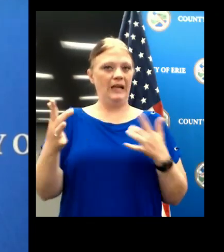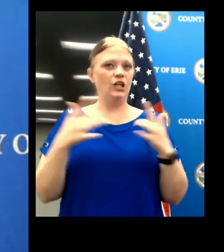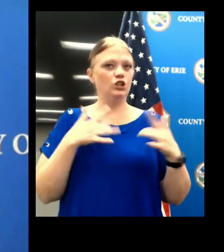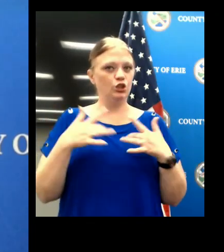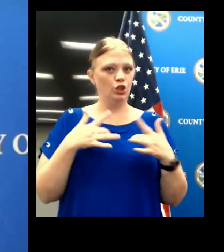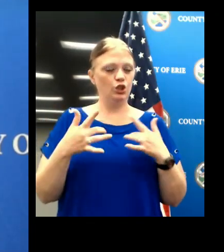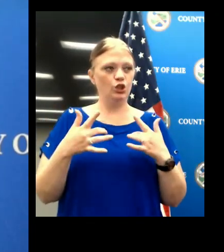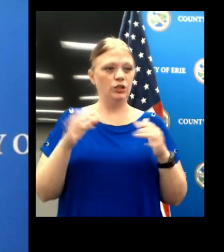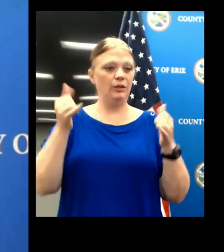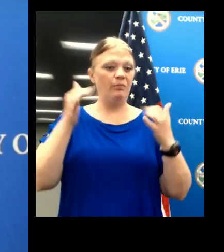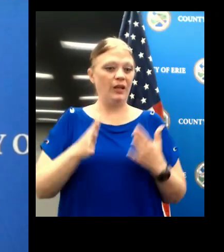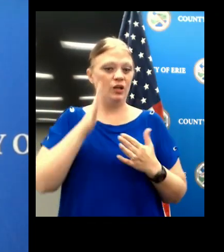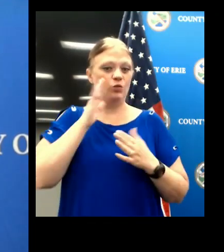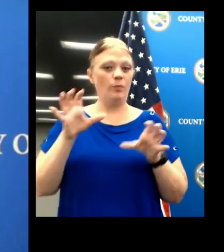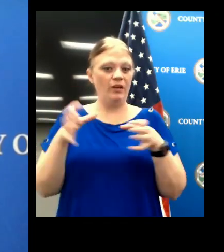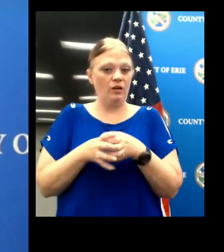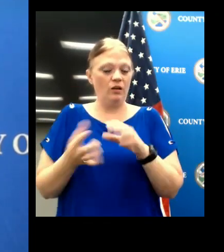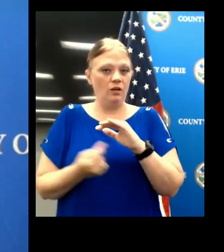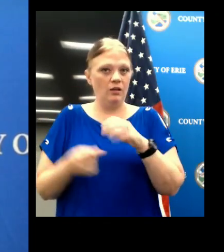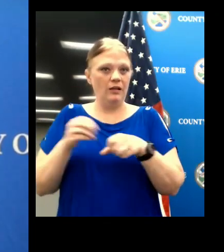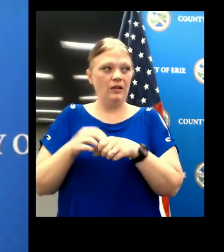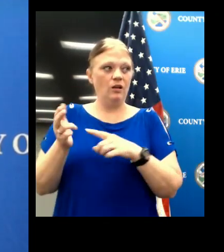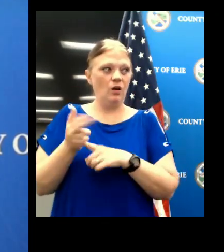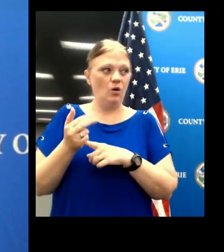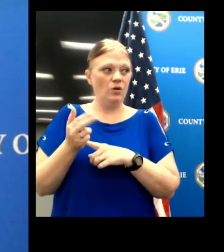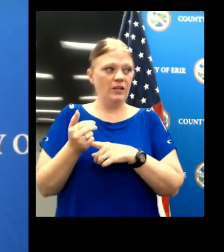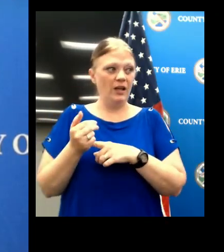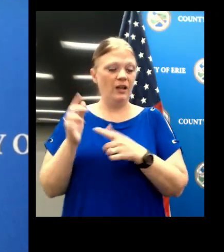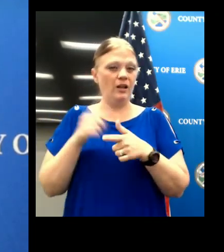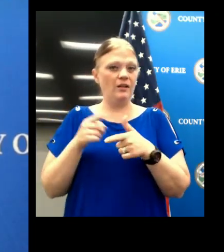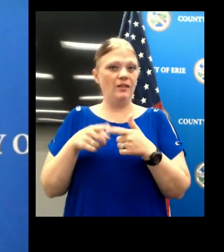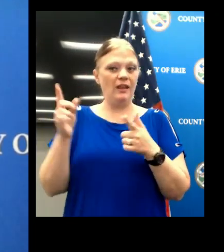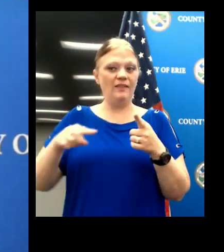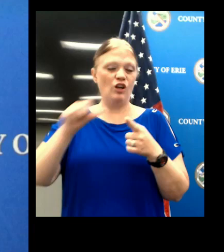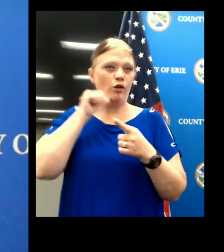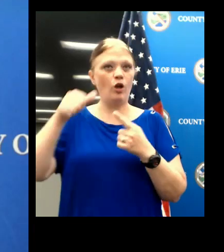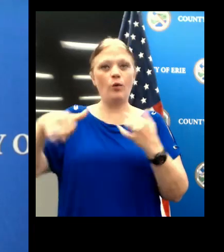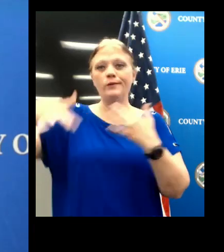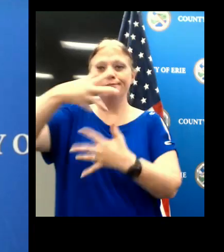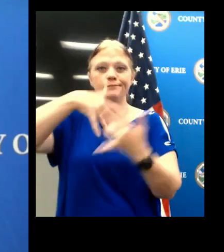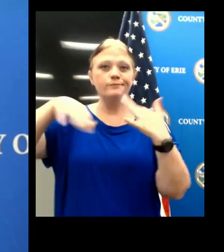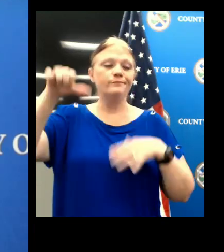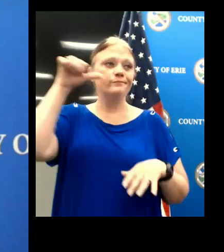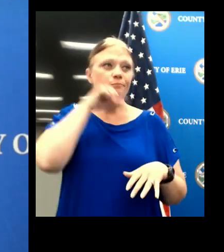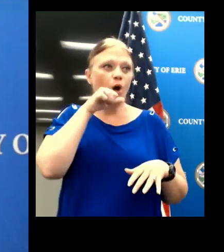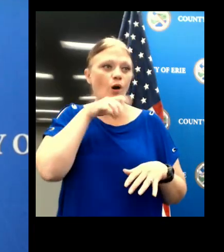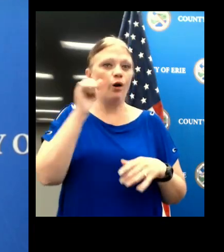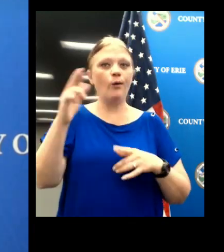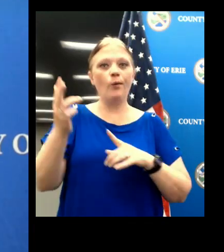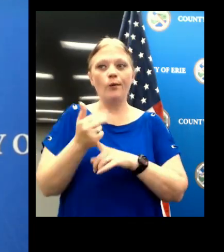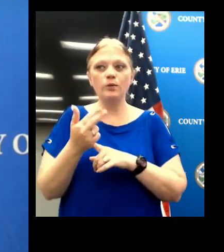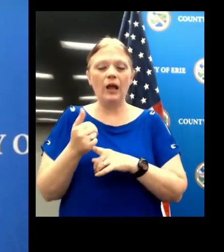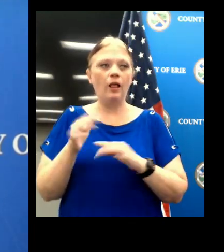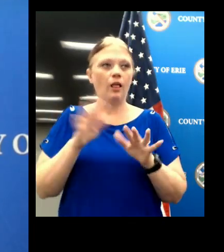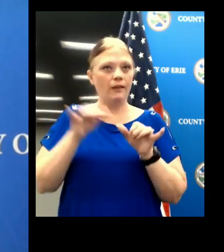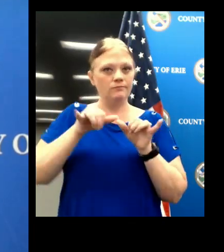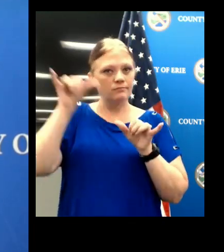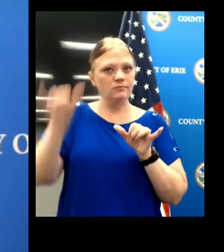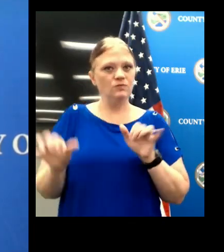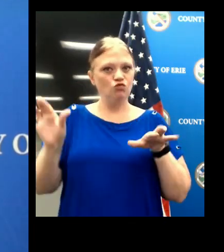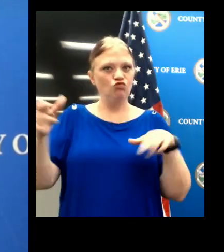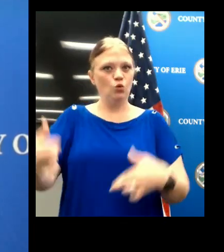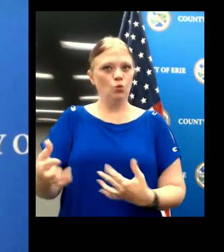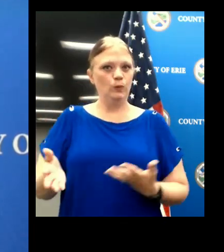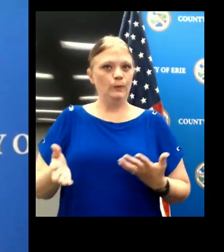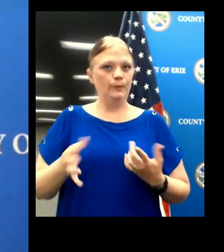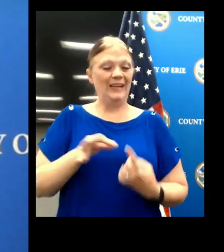So the players will be quarantined in a hotel, so that they're not even going to hang out in the bar or in the hotel. They really have to stay in their rooms,